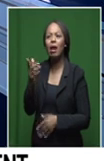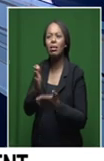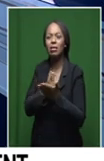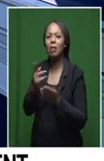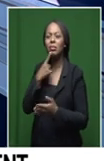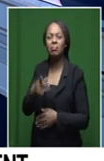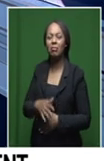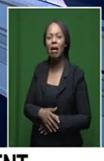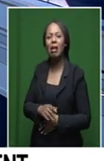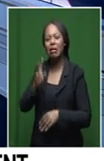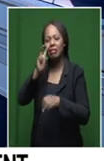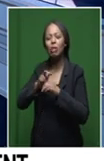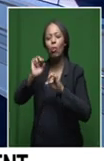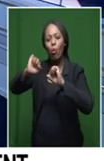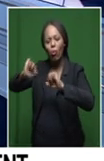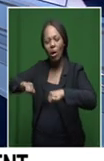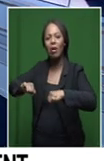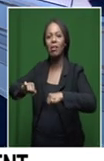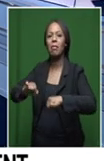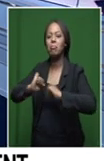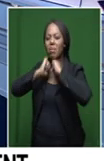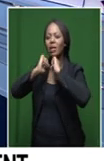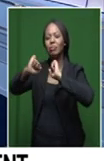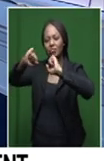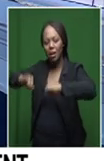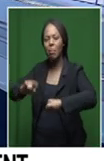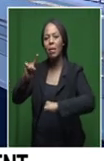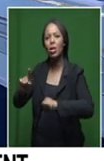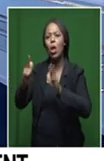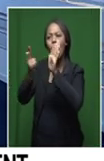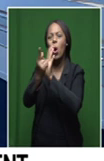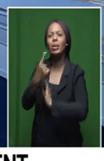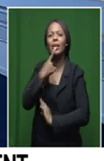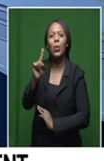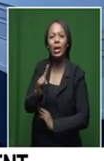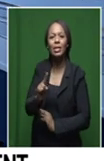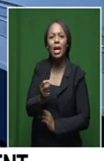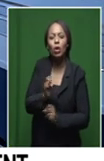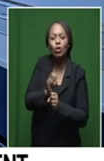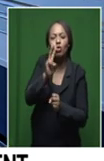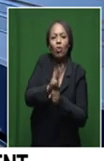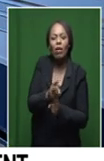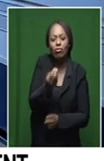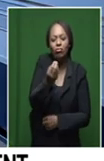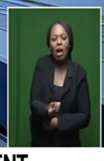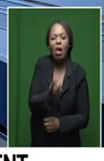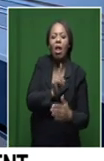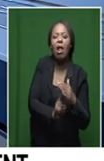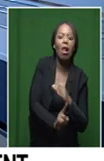put about. What does the law say with respect to this? Can a 12-year-old walk into any